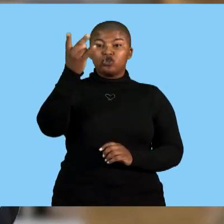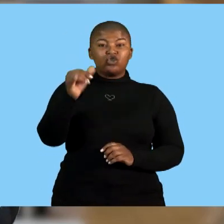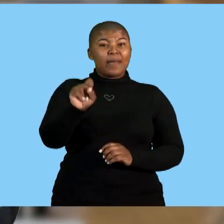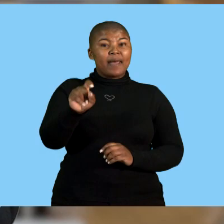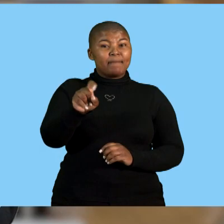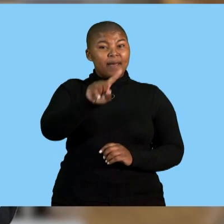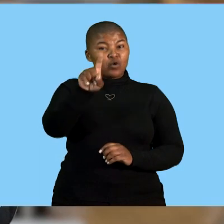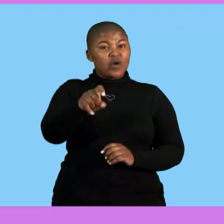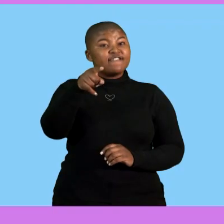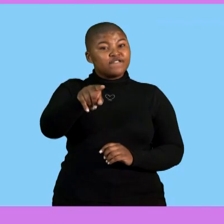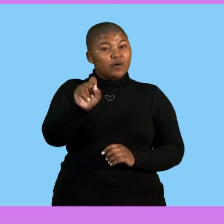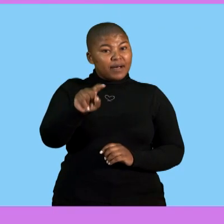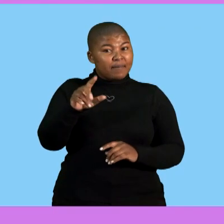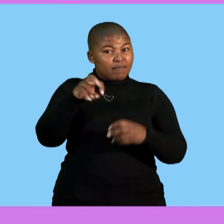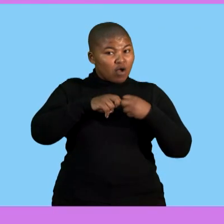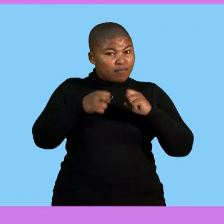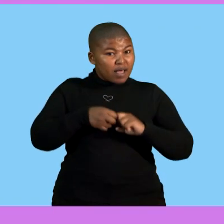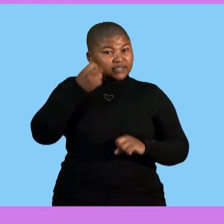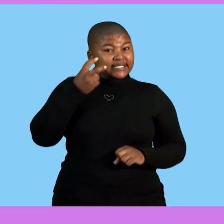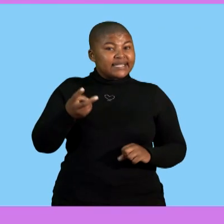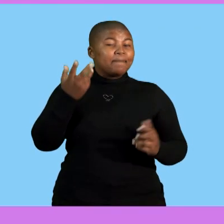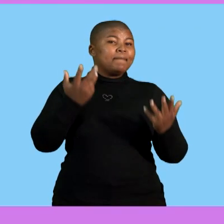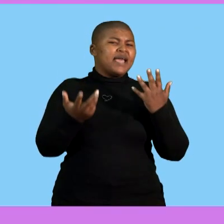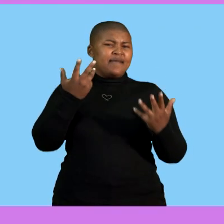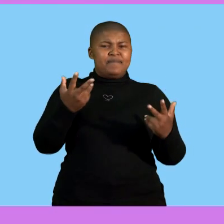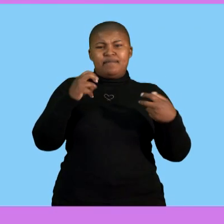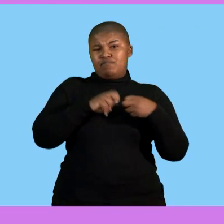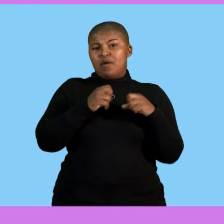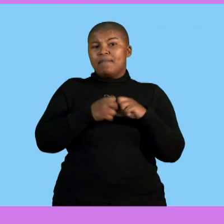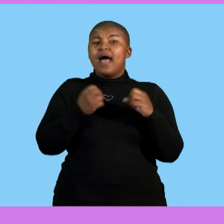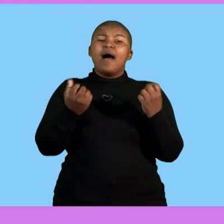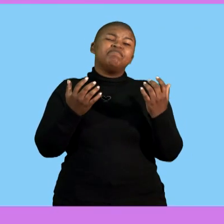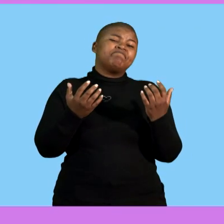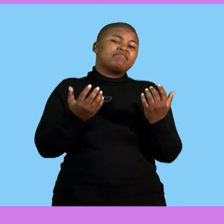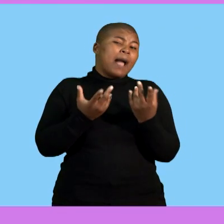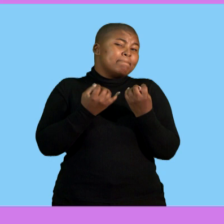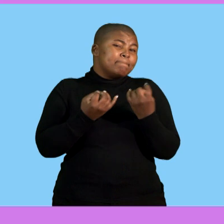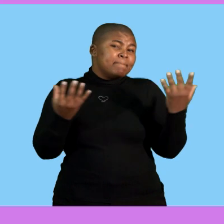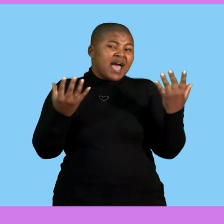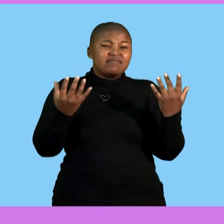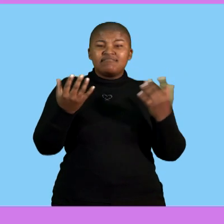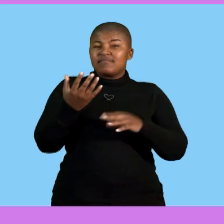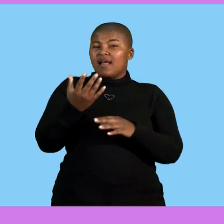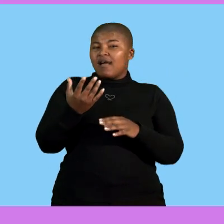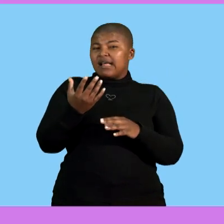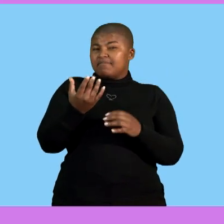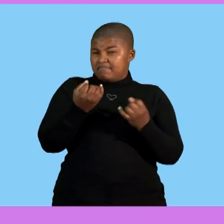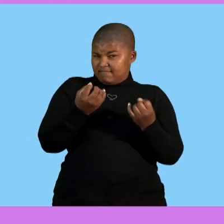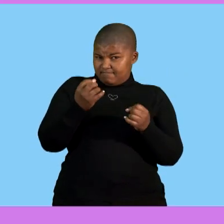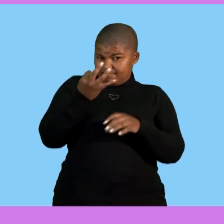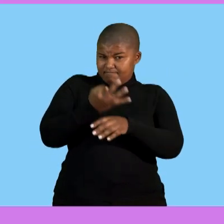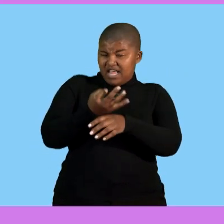the sub-questions on this main problem, it could be how often do parents